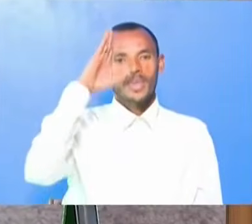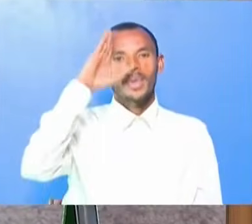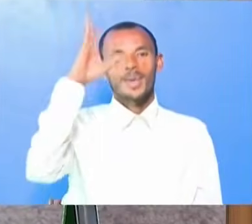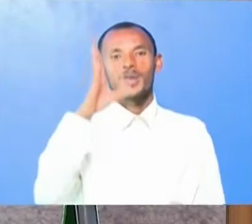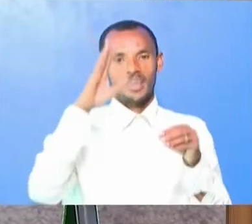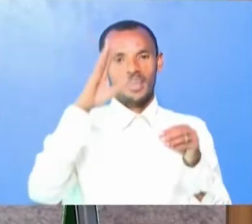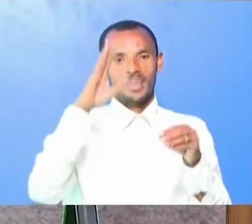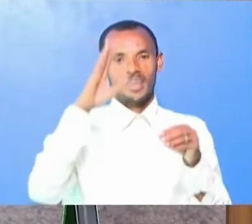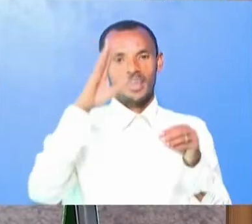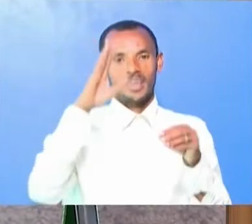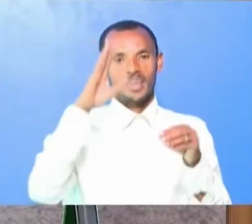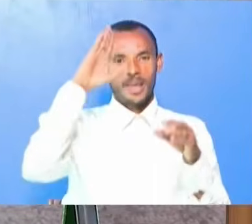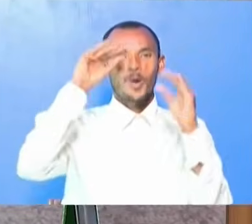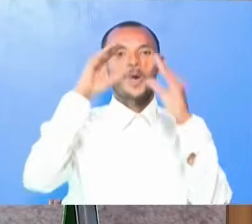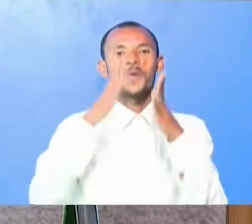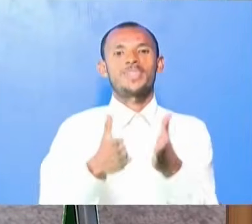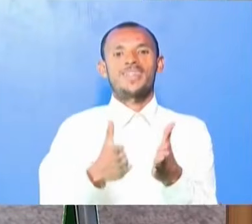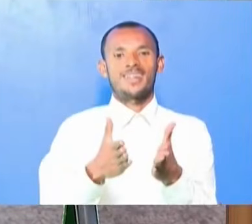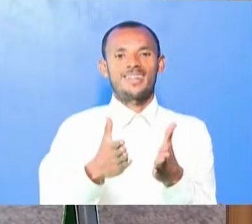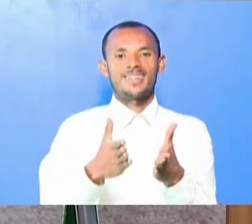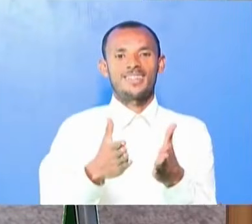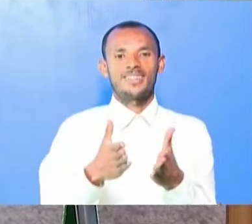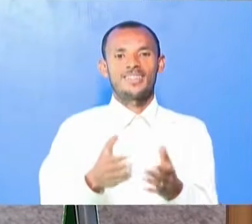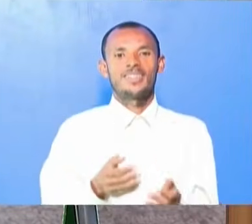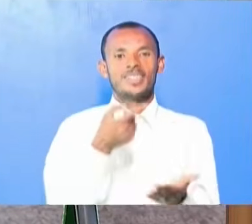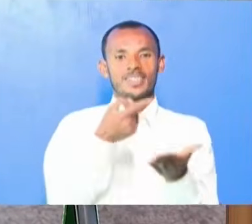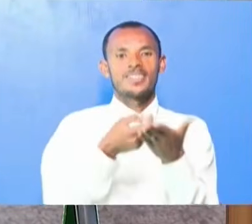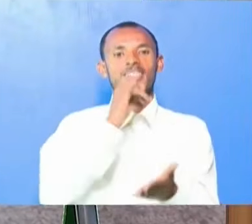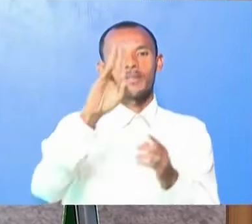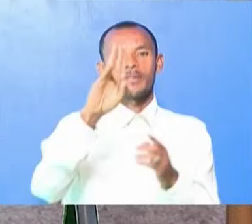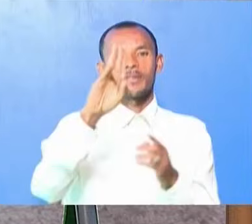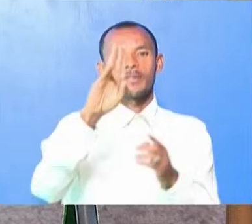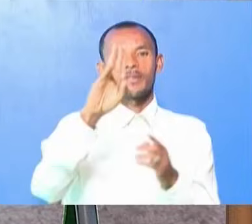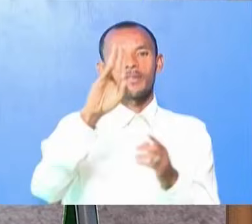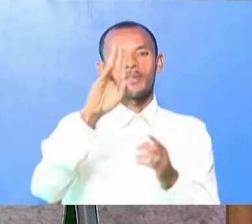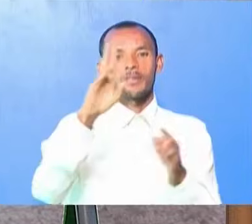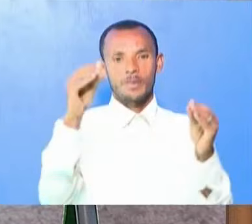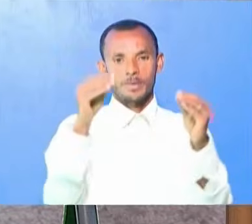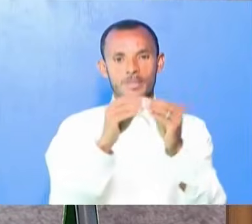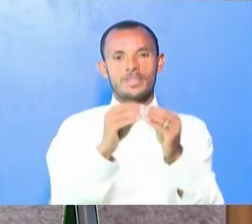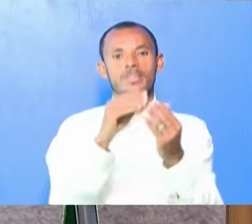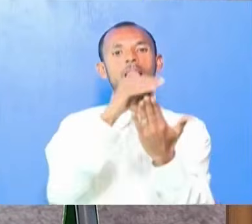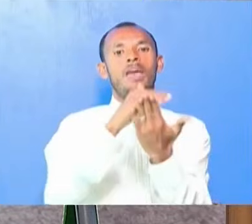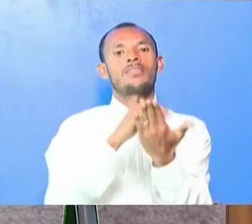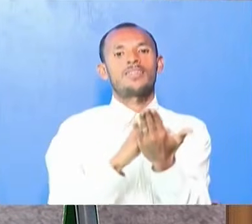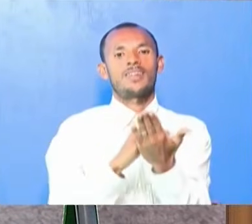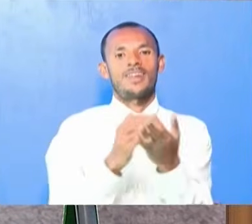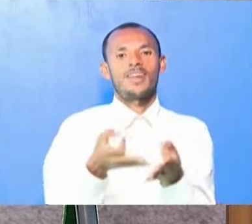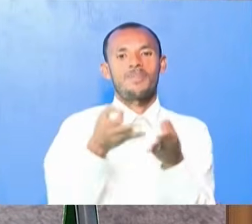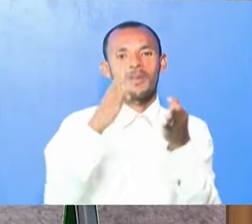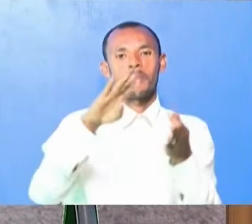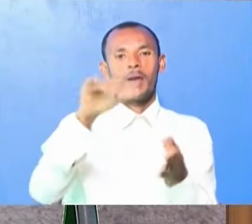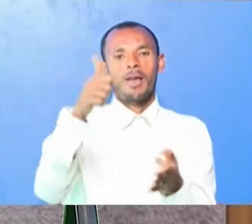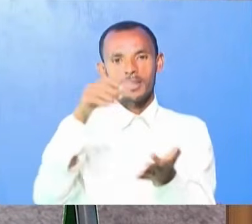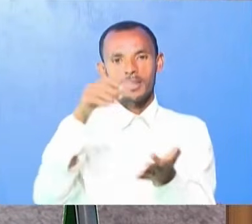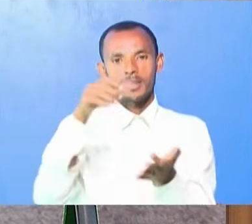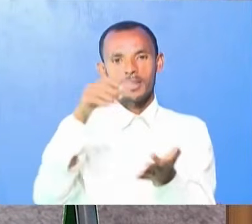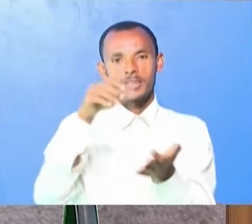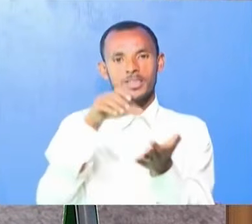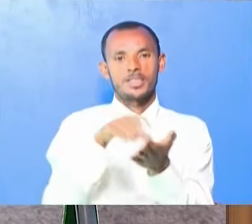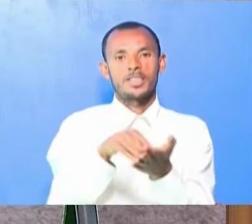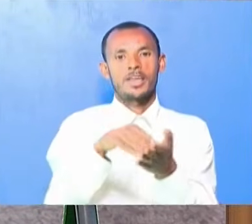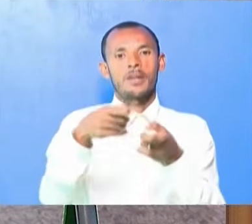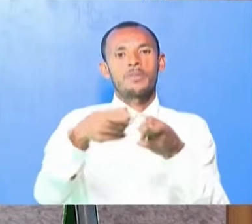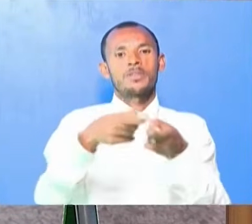Hello, students. Hello, teacher. This is Grade 7 Mathematics lesson delivered by Addis Ababa